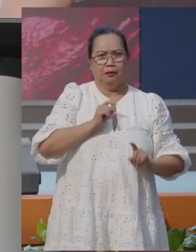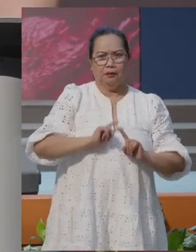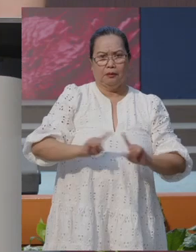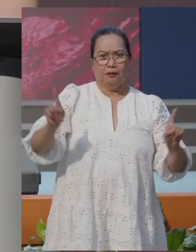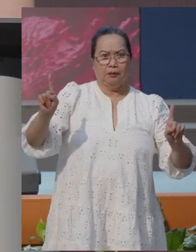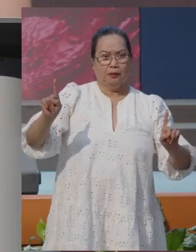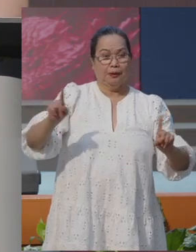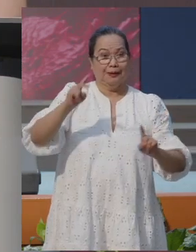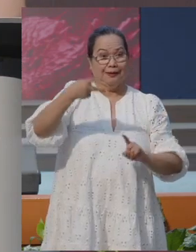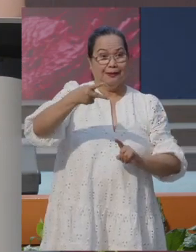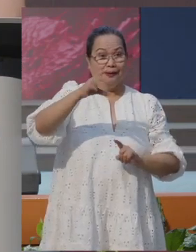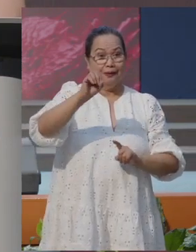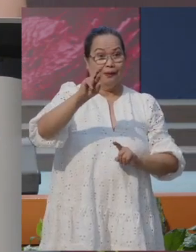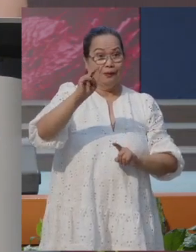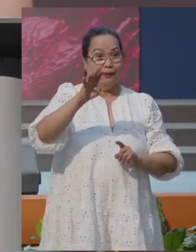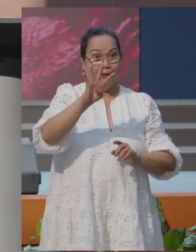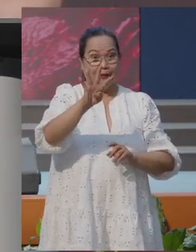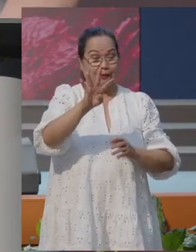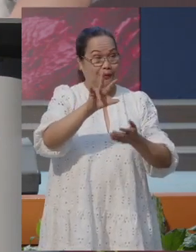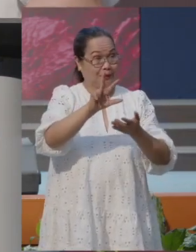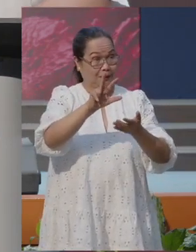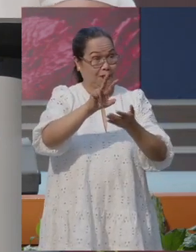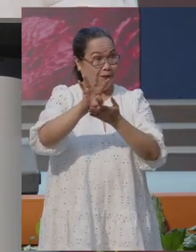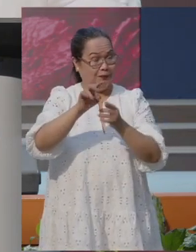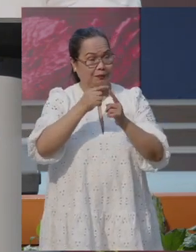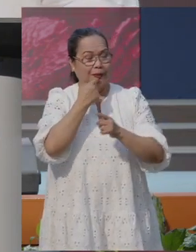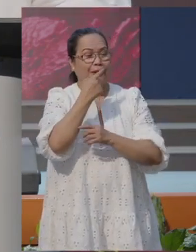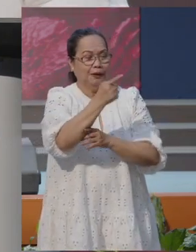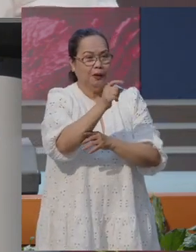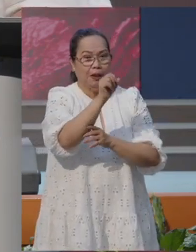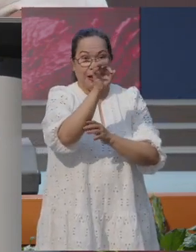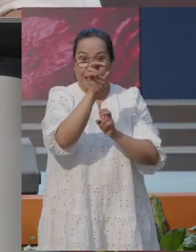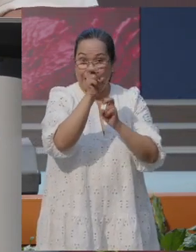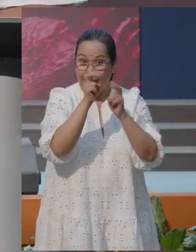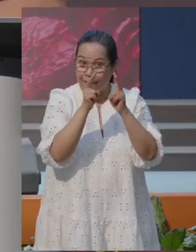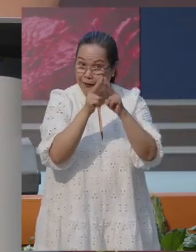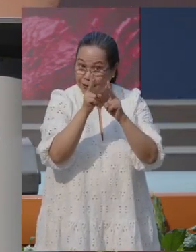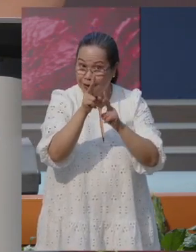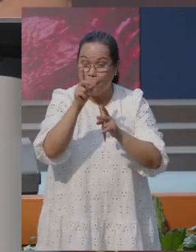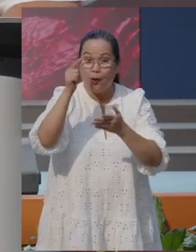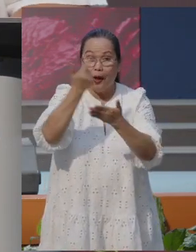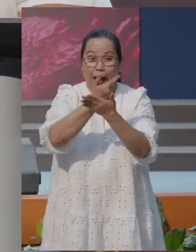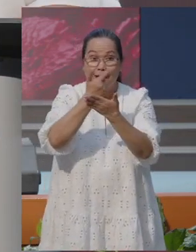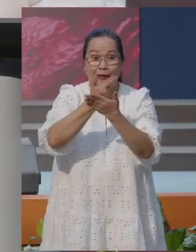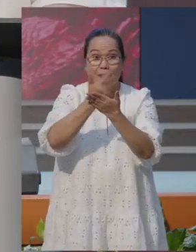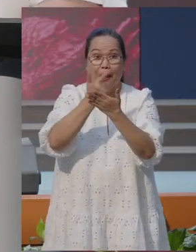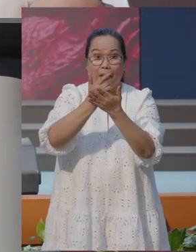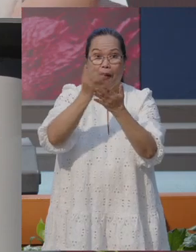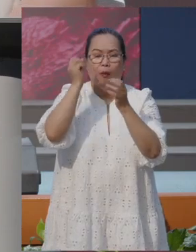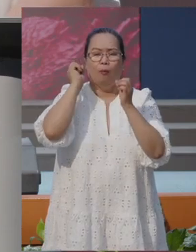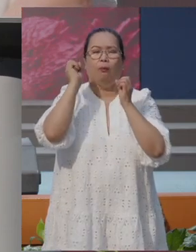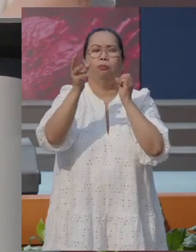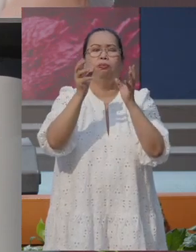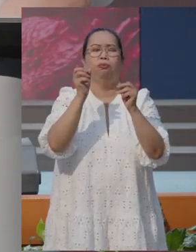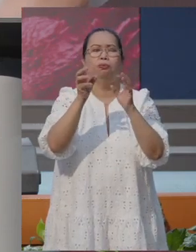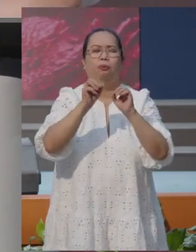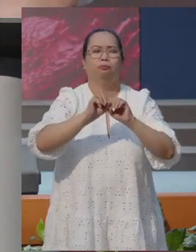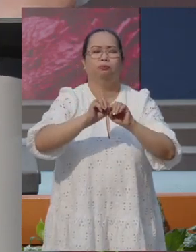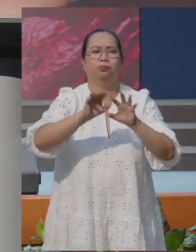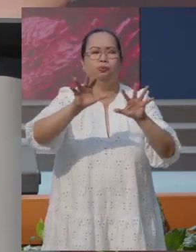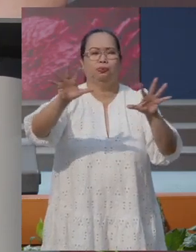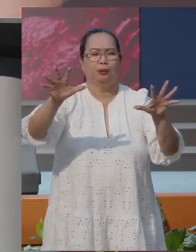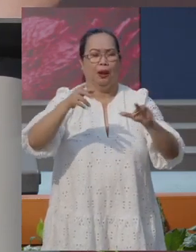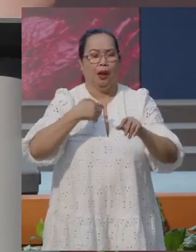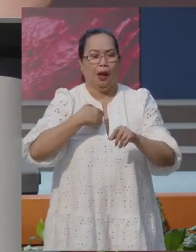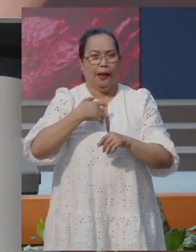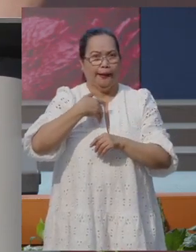4, verses 3-4, ang sabi ay ganito, and even if our gospel is veiled, dahil malabo